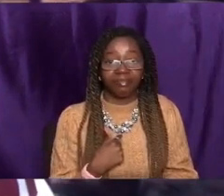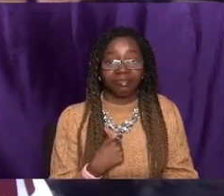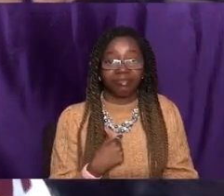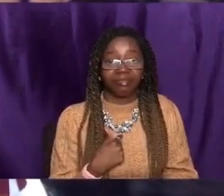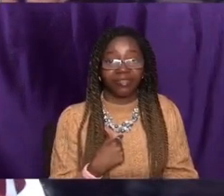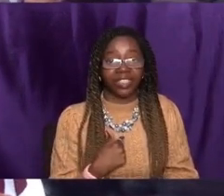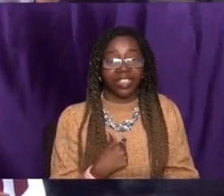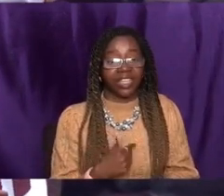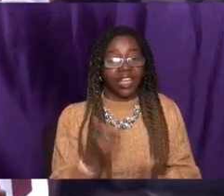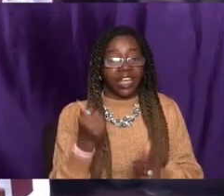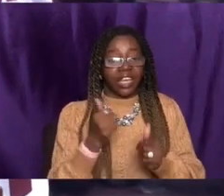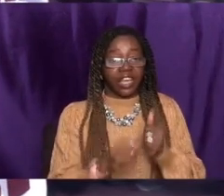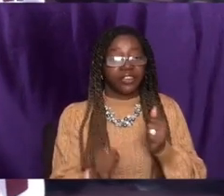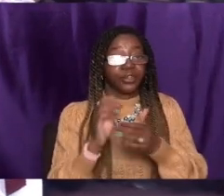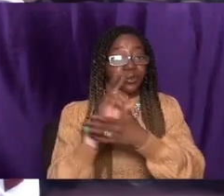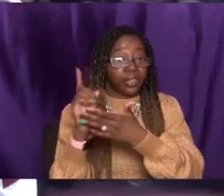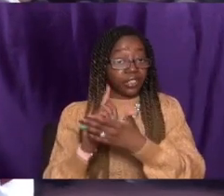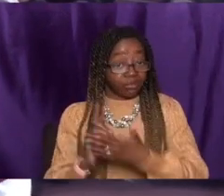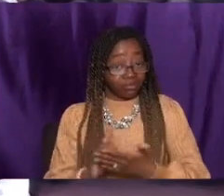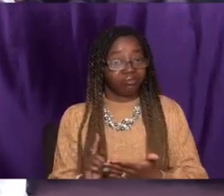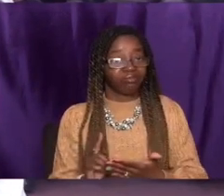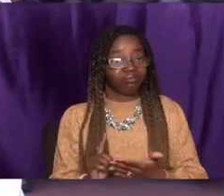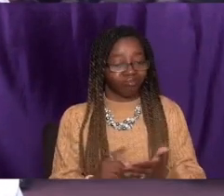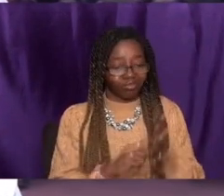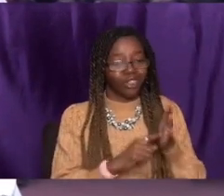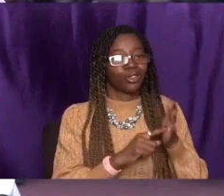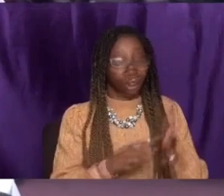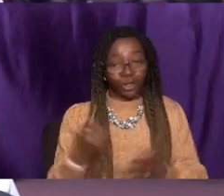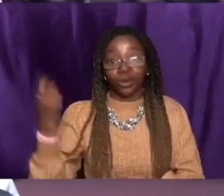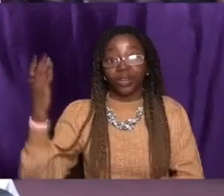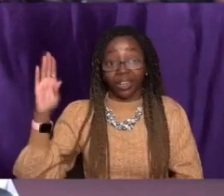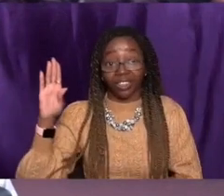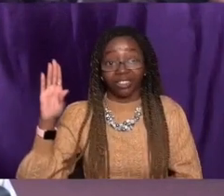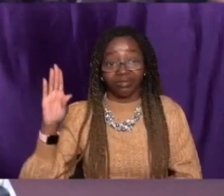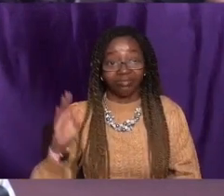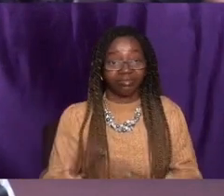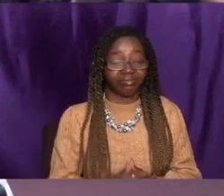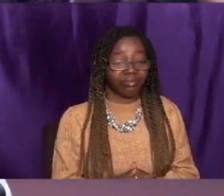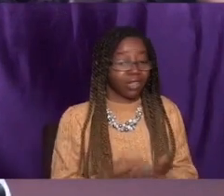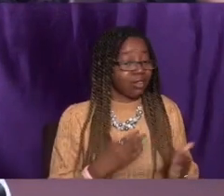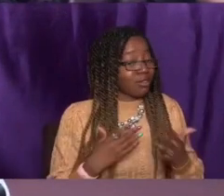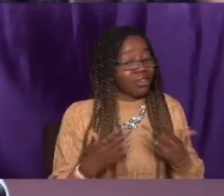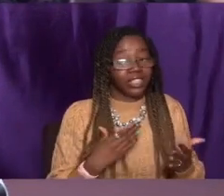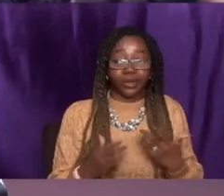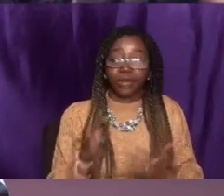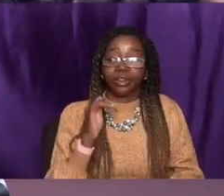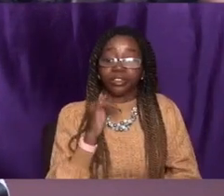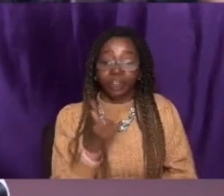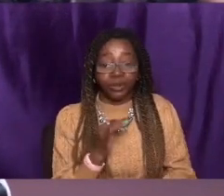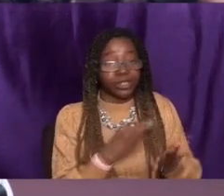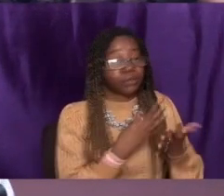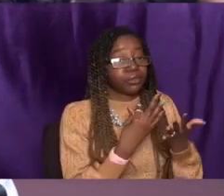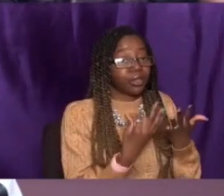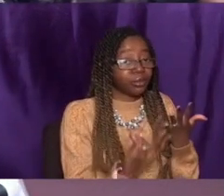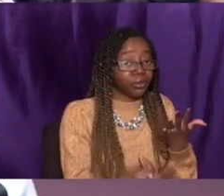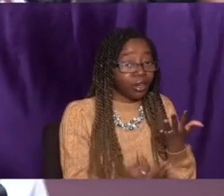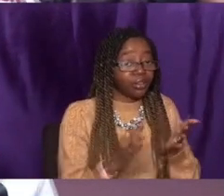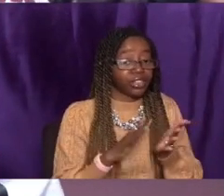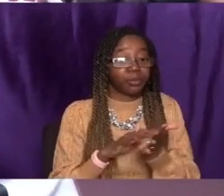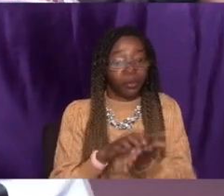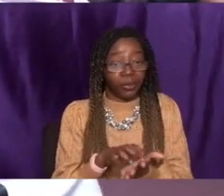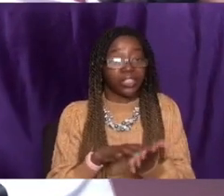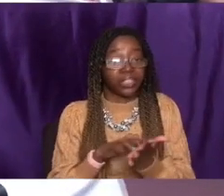to every Sunday represent him. In spite of my faults, my flaws, and my